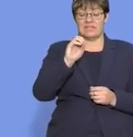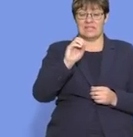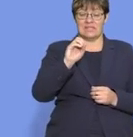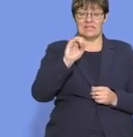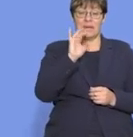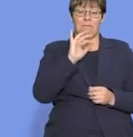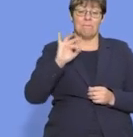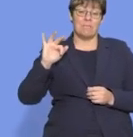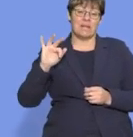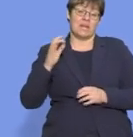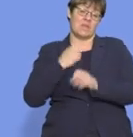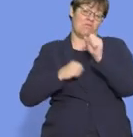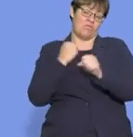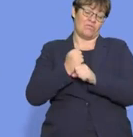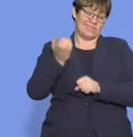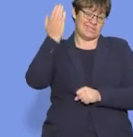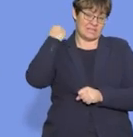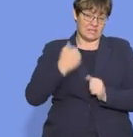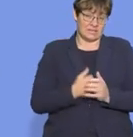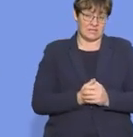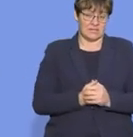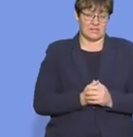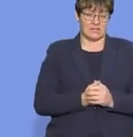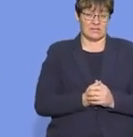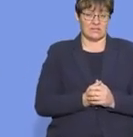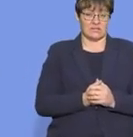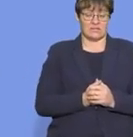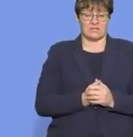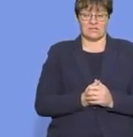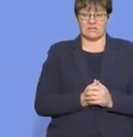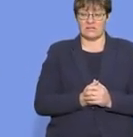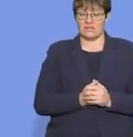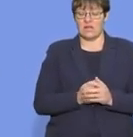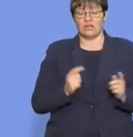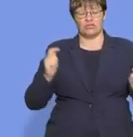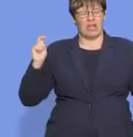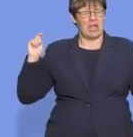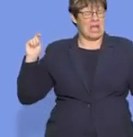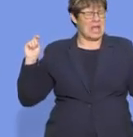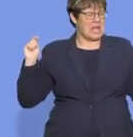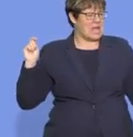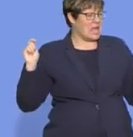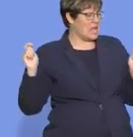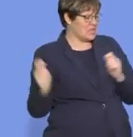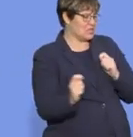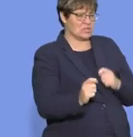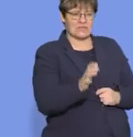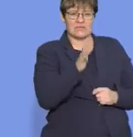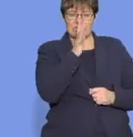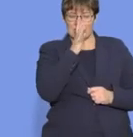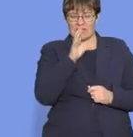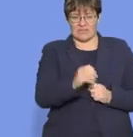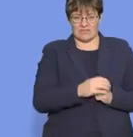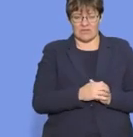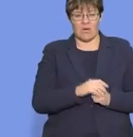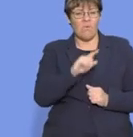550 million years ago, there was such a big change. Because from